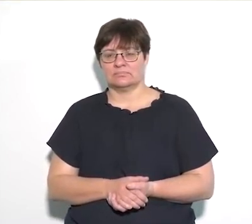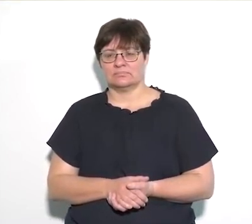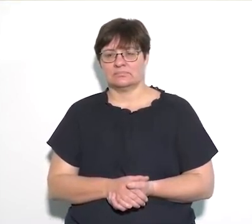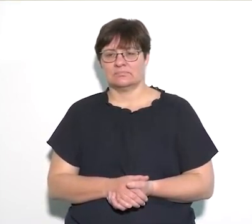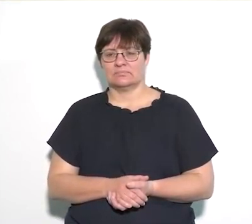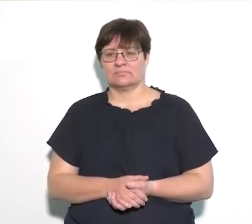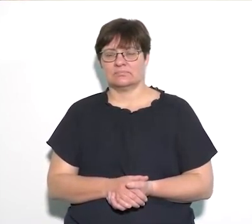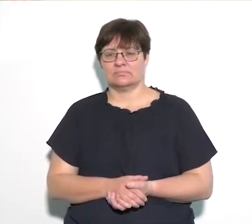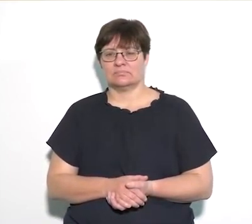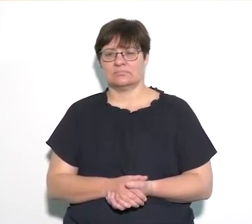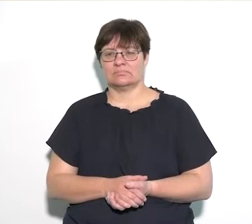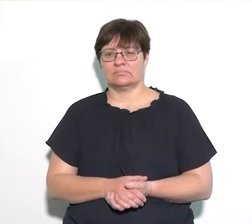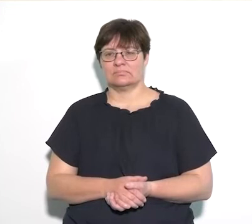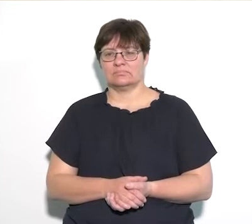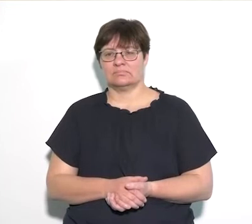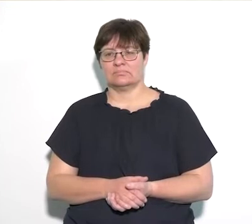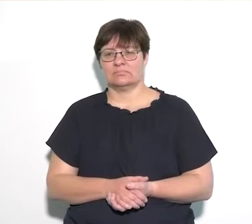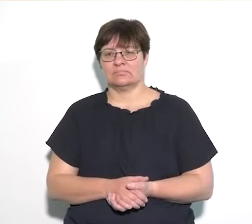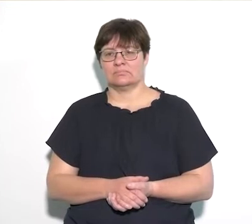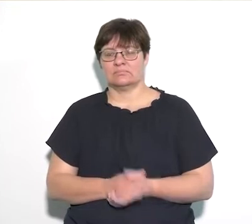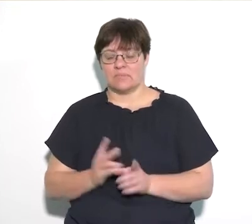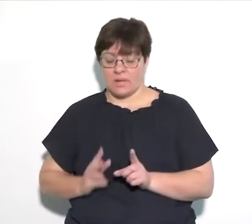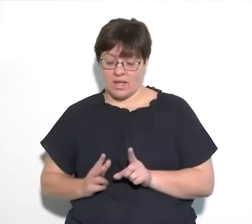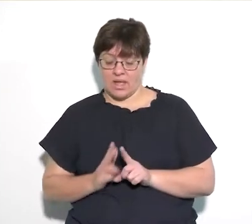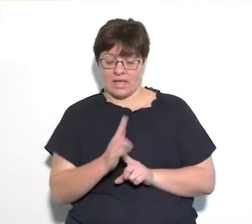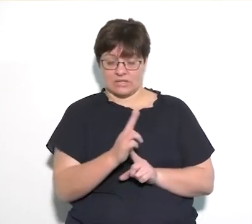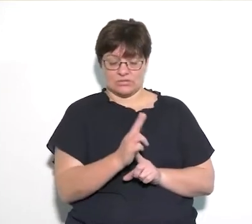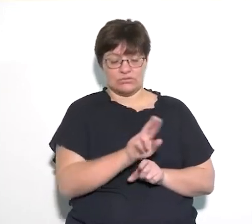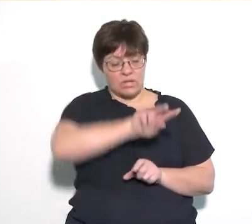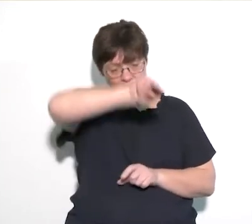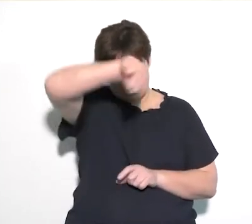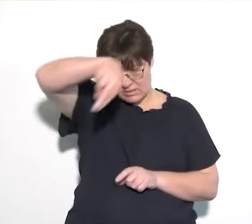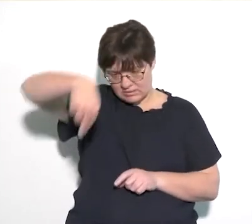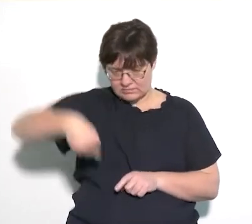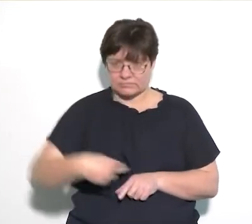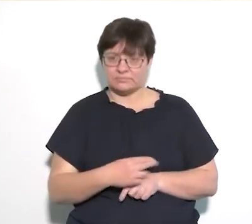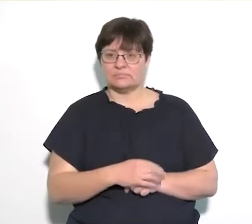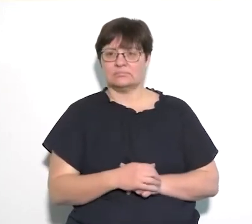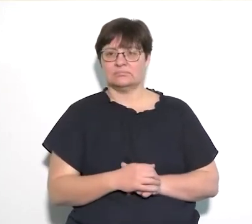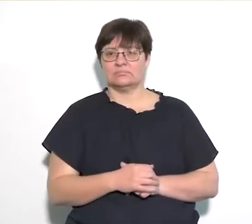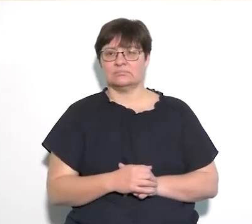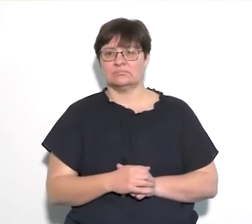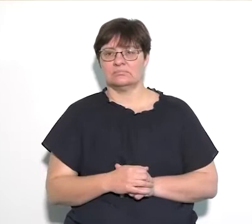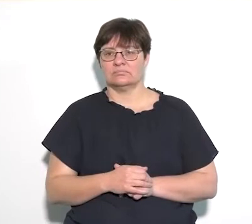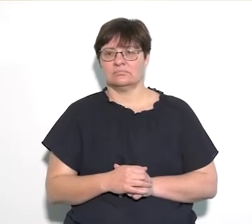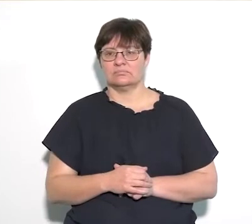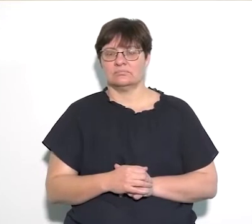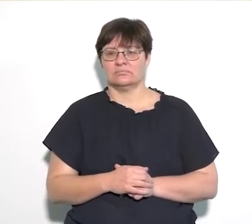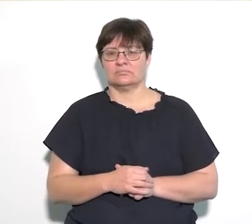And from that starting cross, I can go to the edges, where I've also scored round with a craft